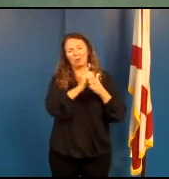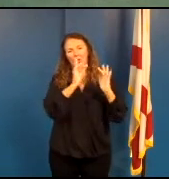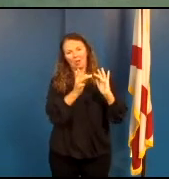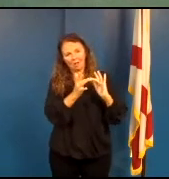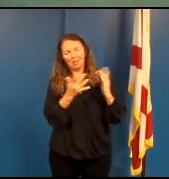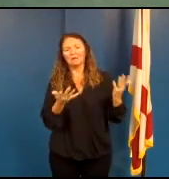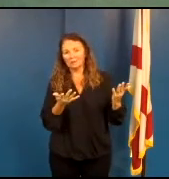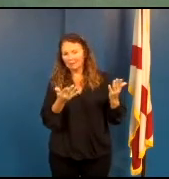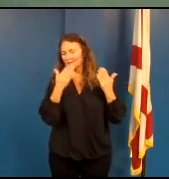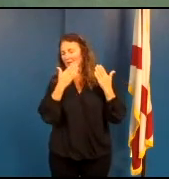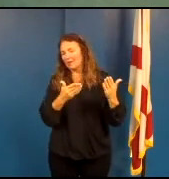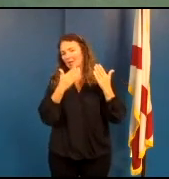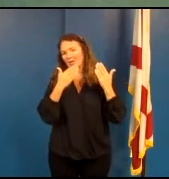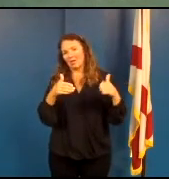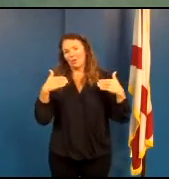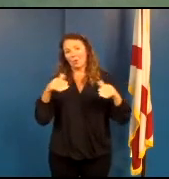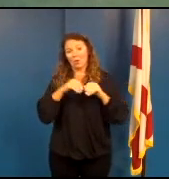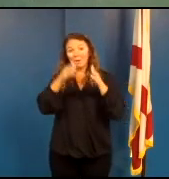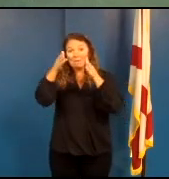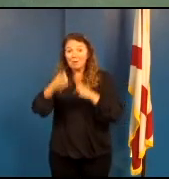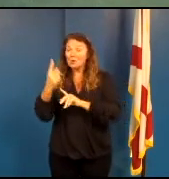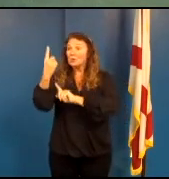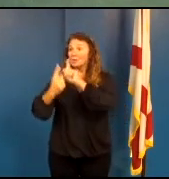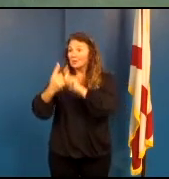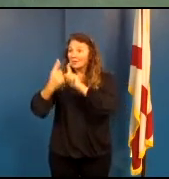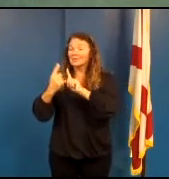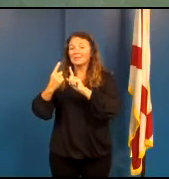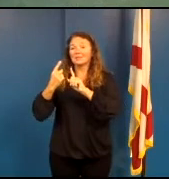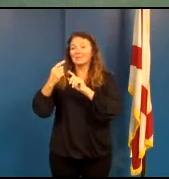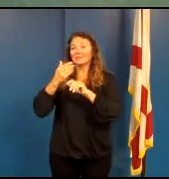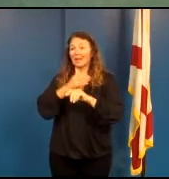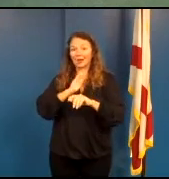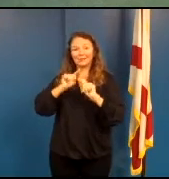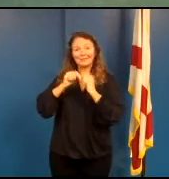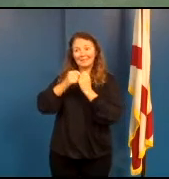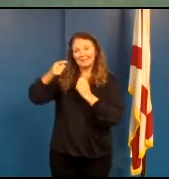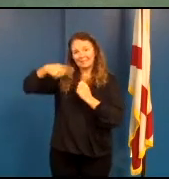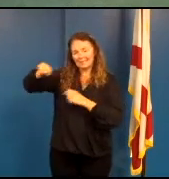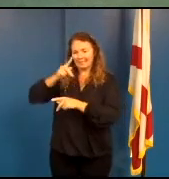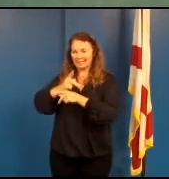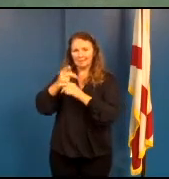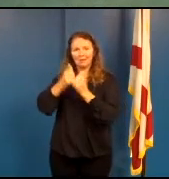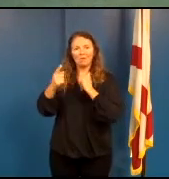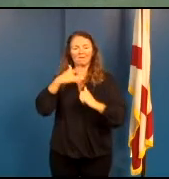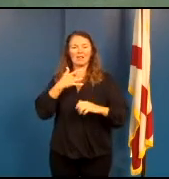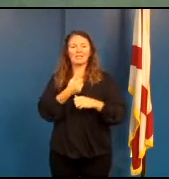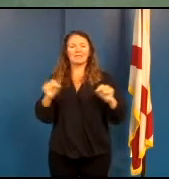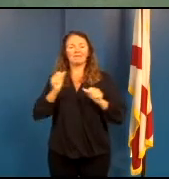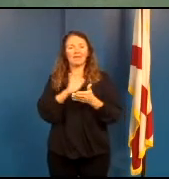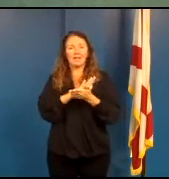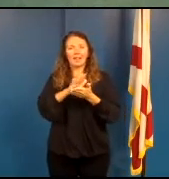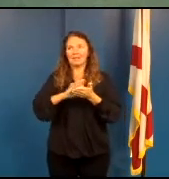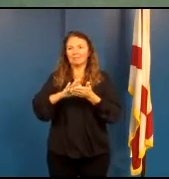online, and those that are in person, our facilities teams for keeping everybody feeling safe,